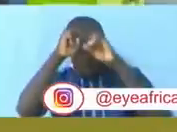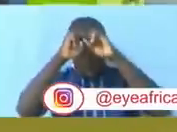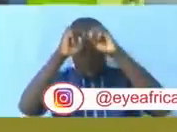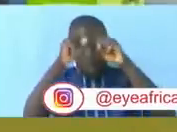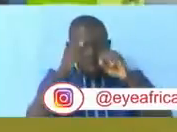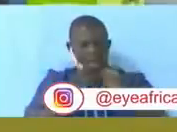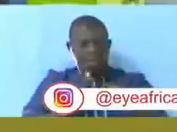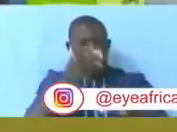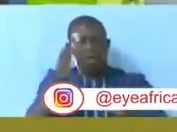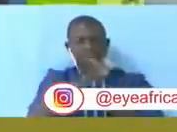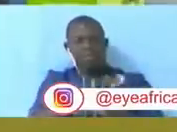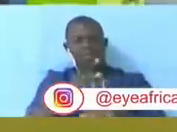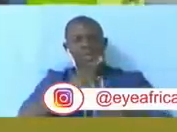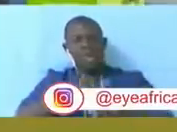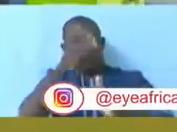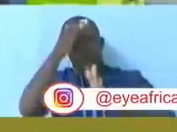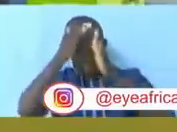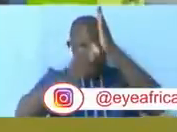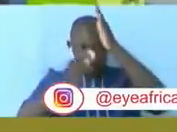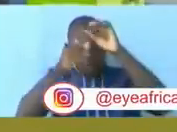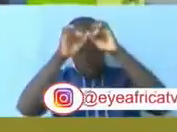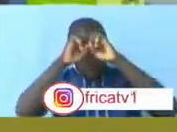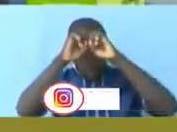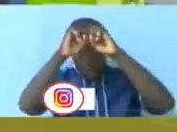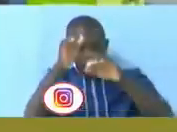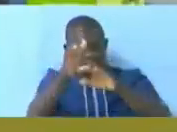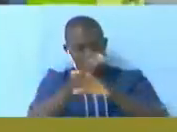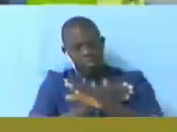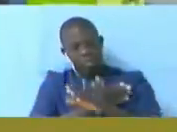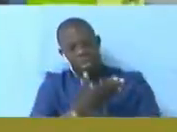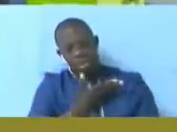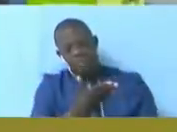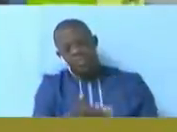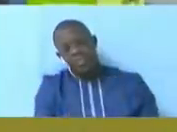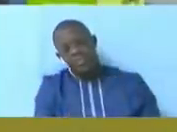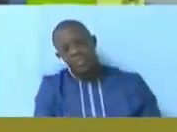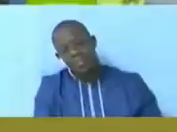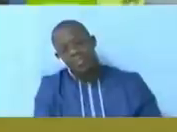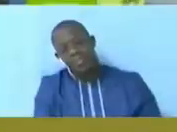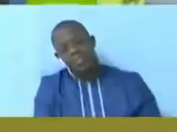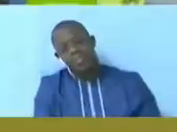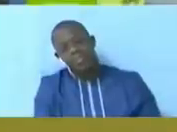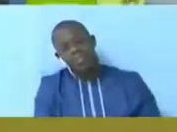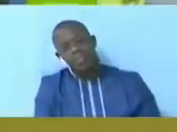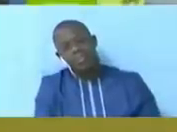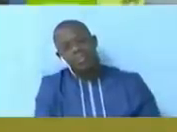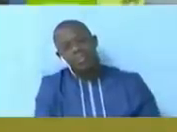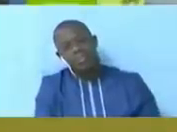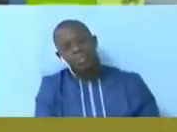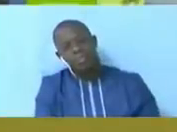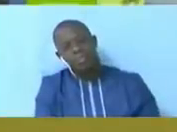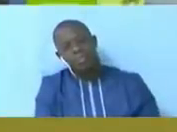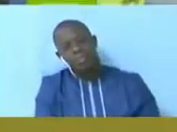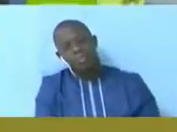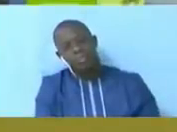mararoti wakarte fayo kola katambi watu la watu me ya